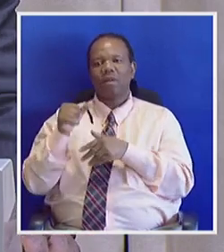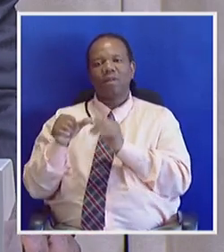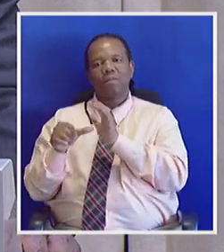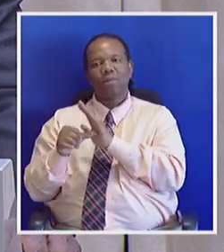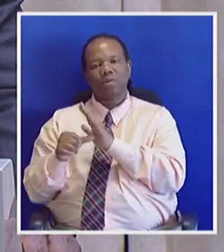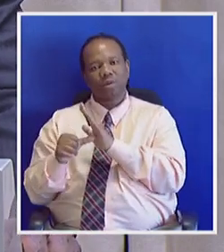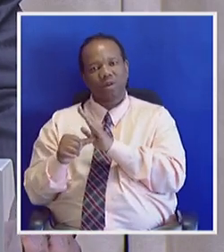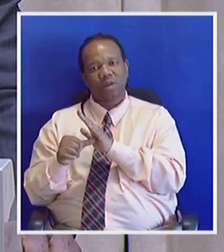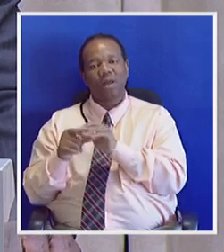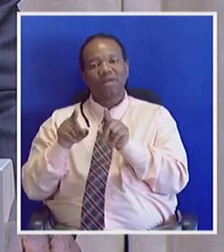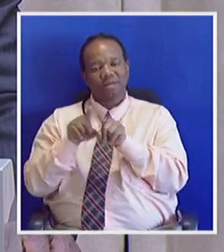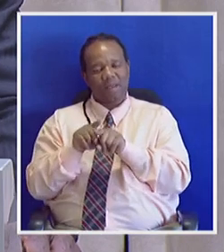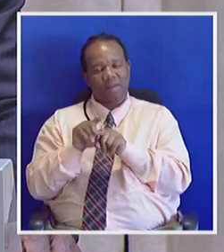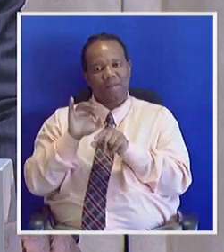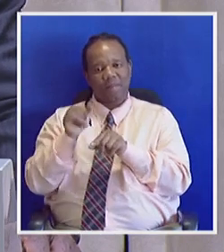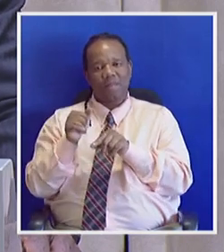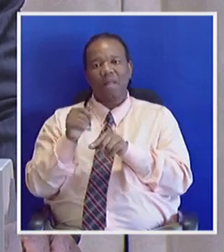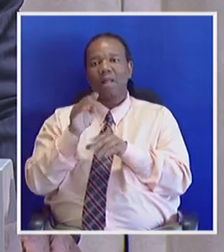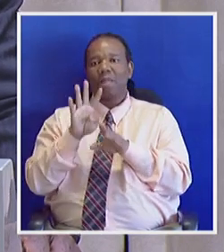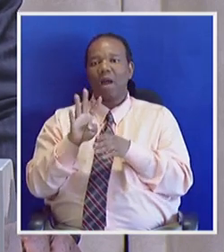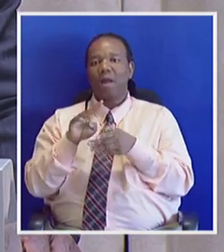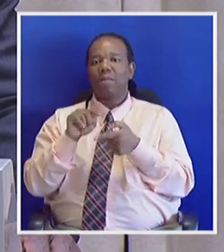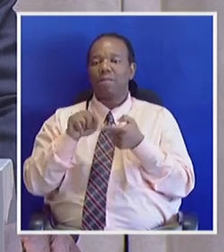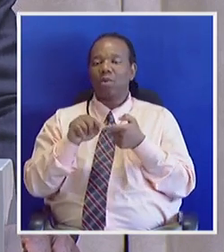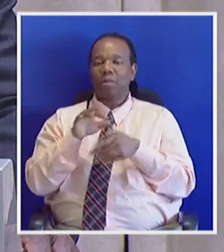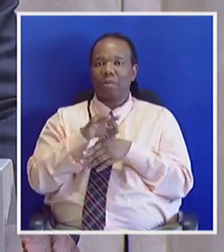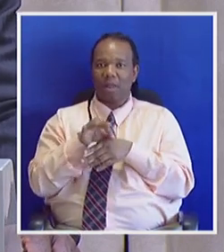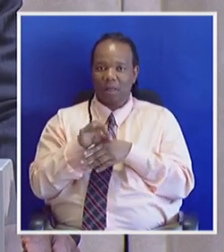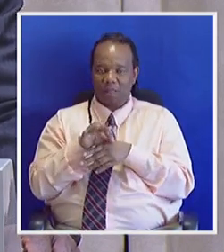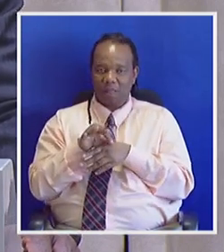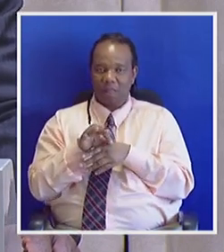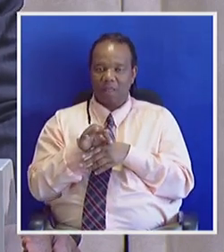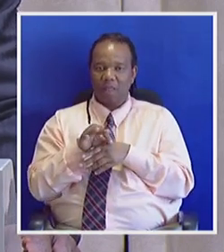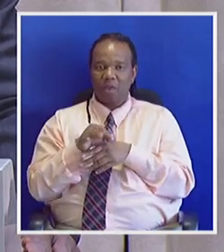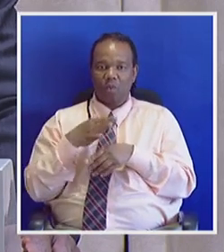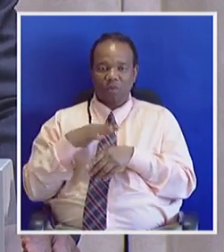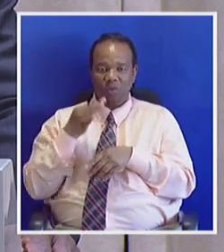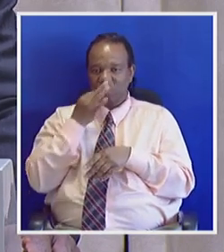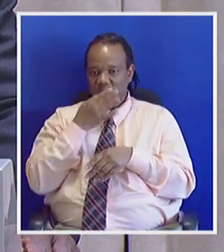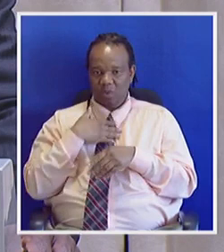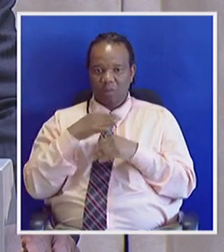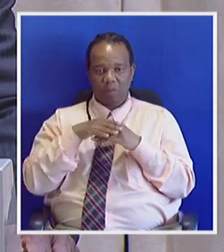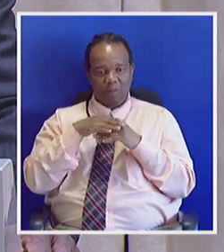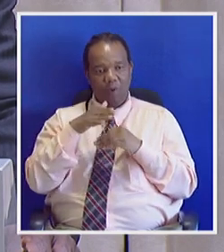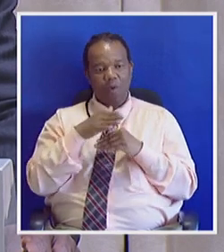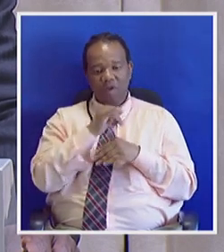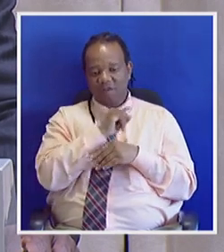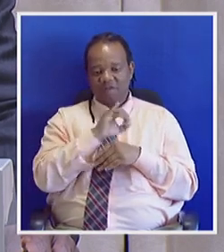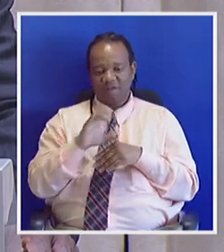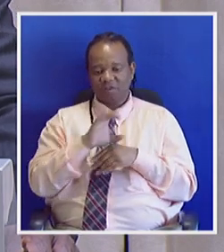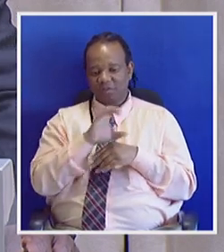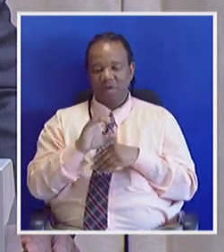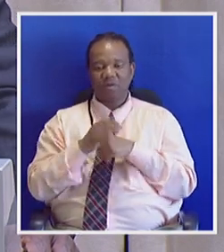our 9-point plan, we said we would want to boost investment in our country.